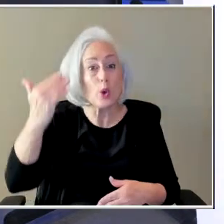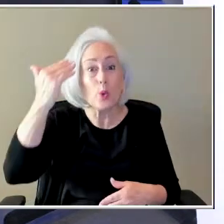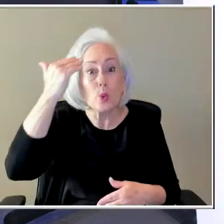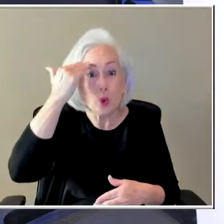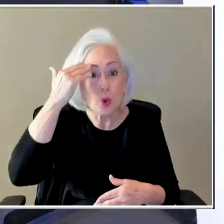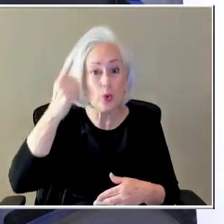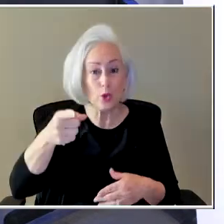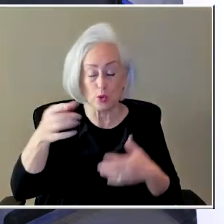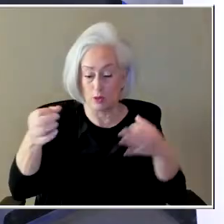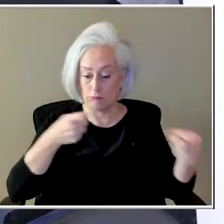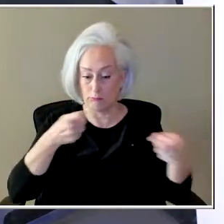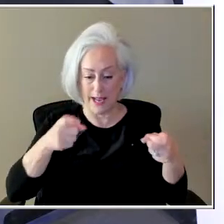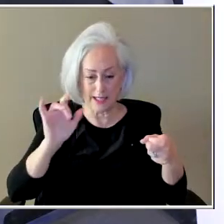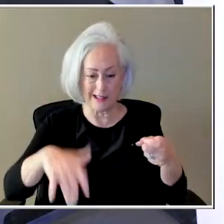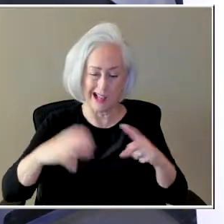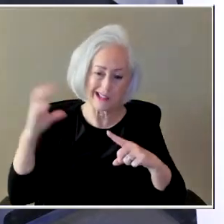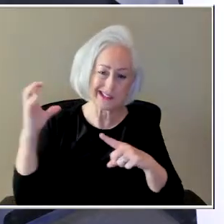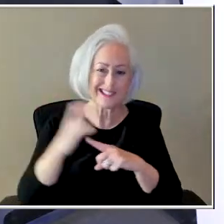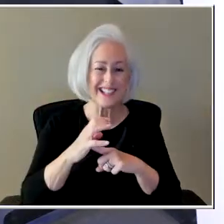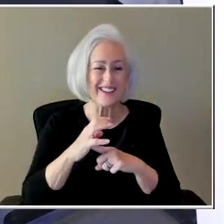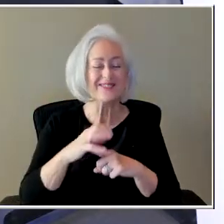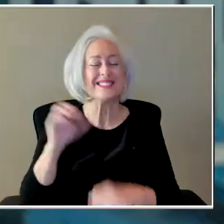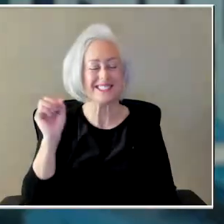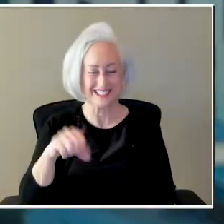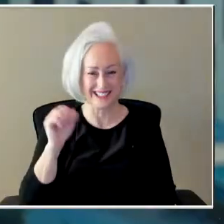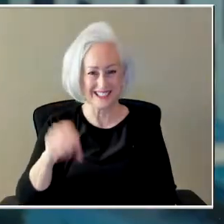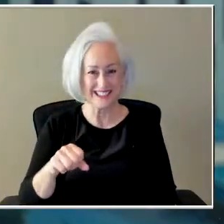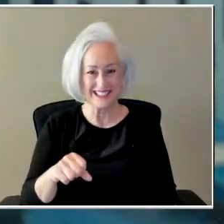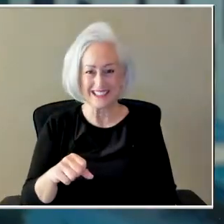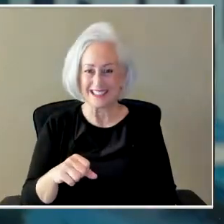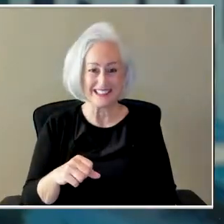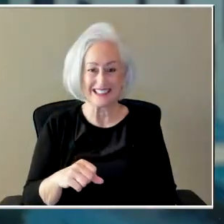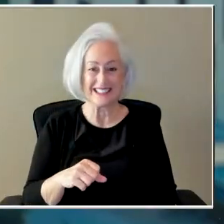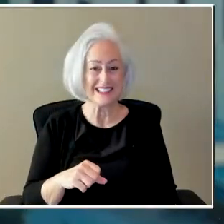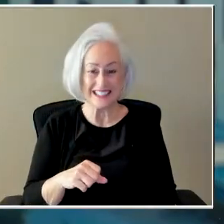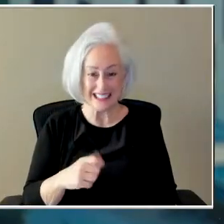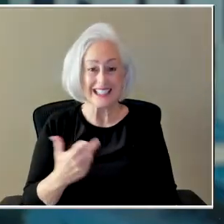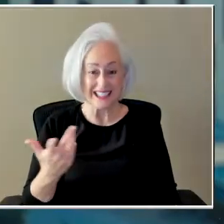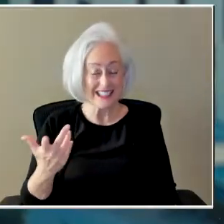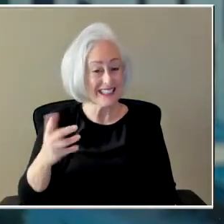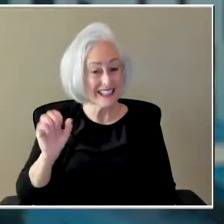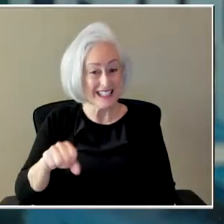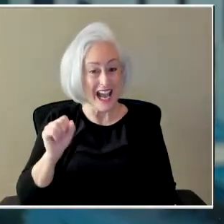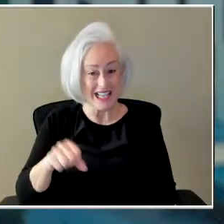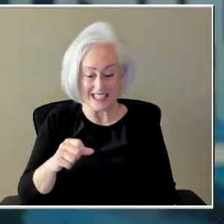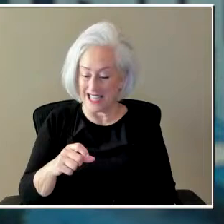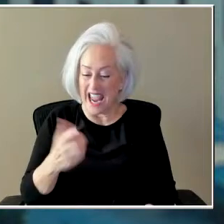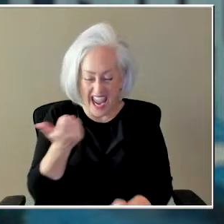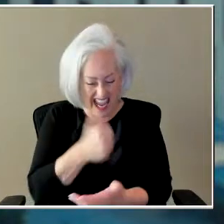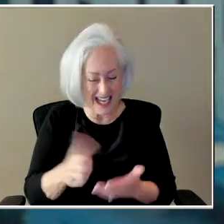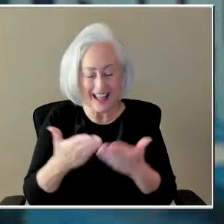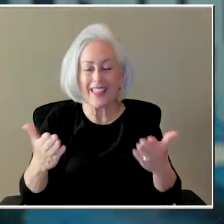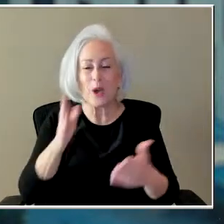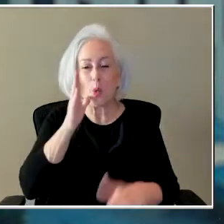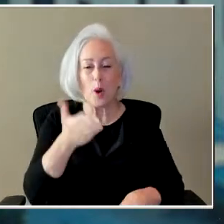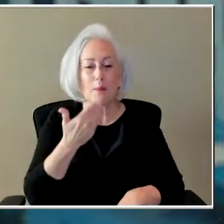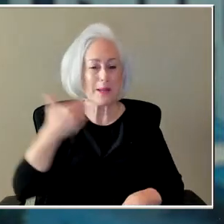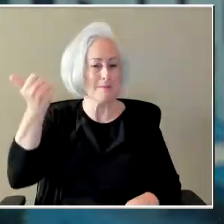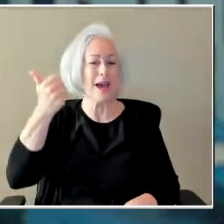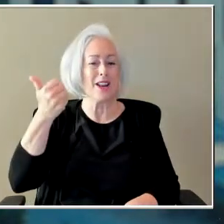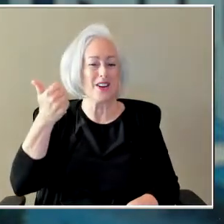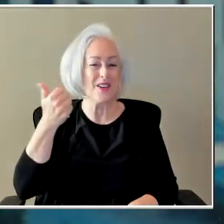champ. Yes. You're ready. And nothing could have been worse, so this had to be better, and it really was.